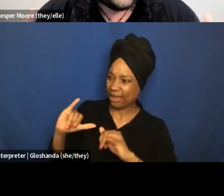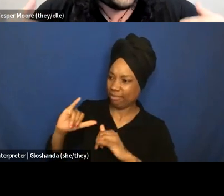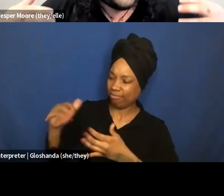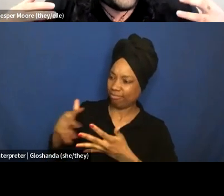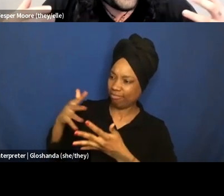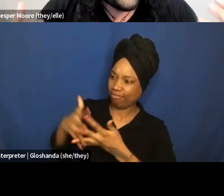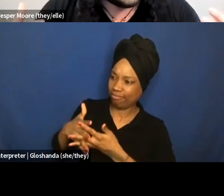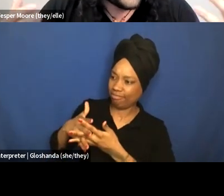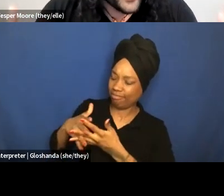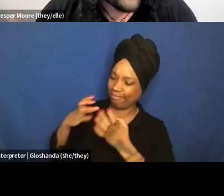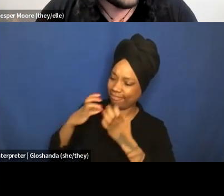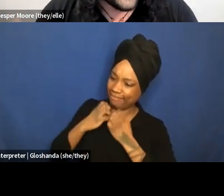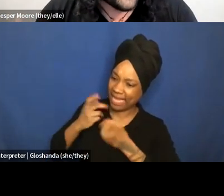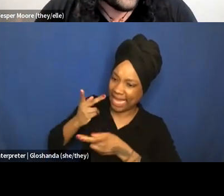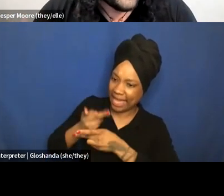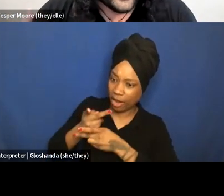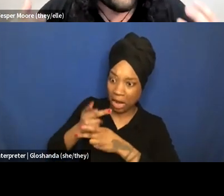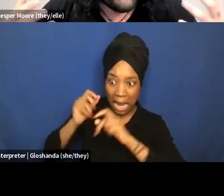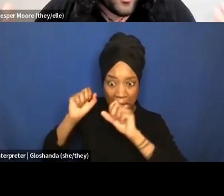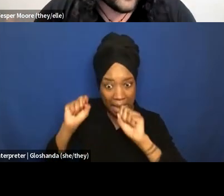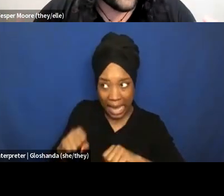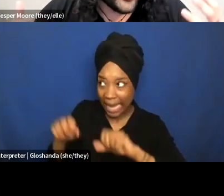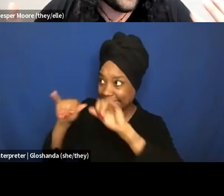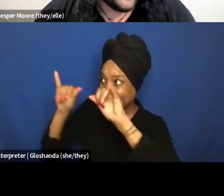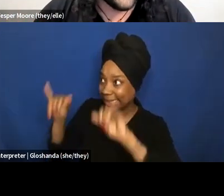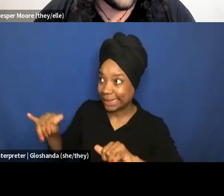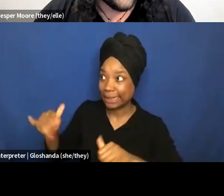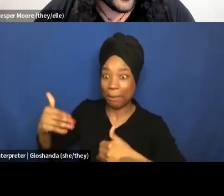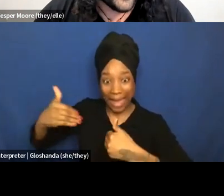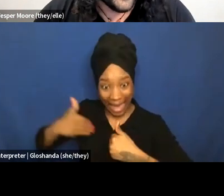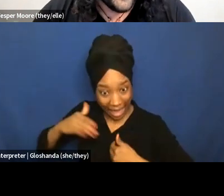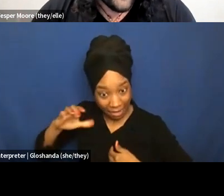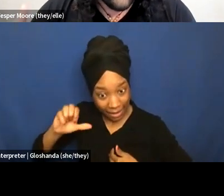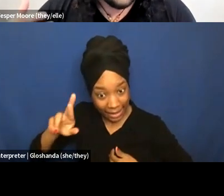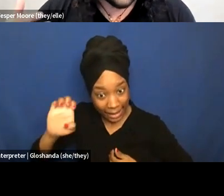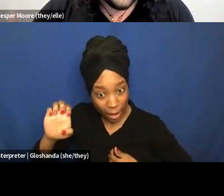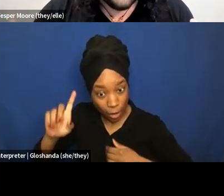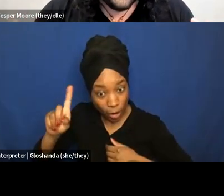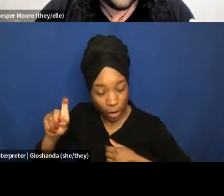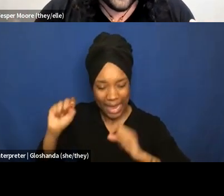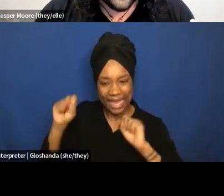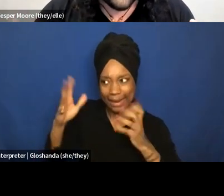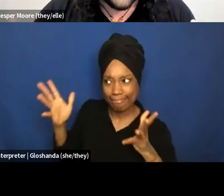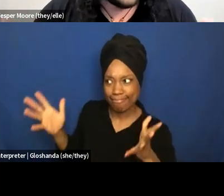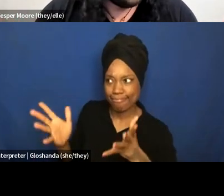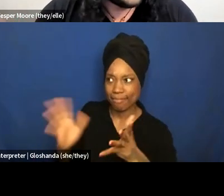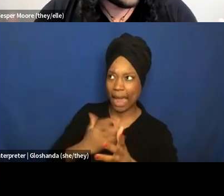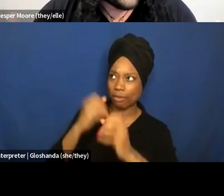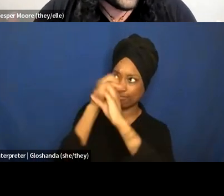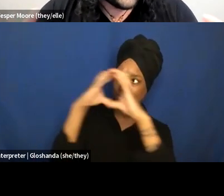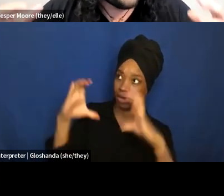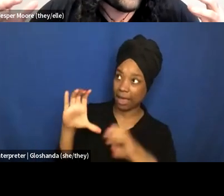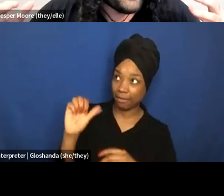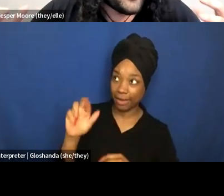systematically inherently have care? Can it foster ideals of care? When we try to be